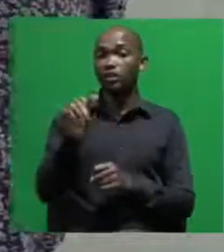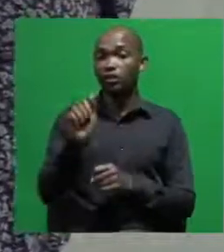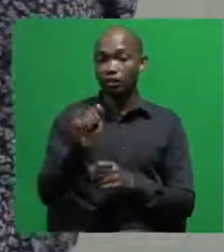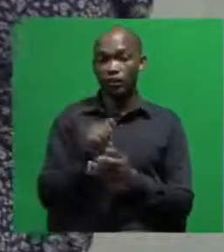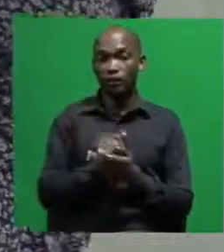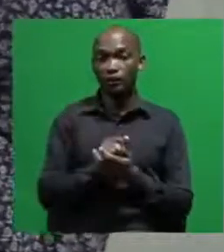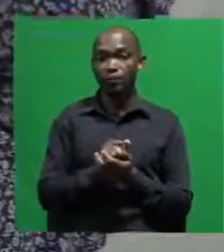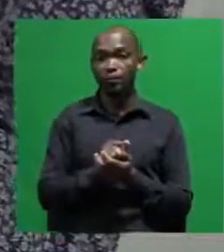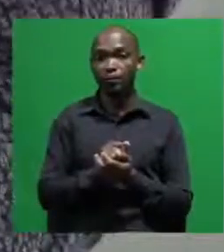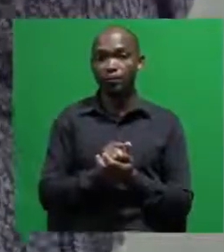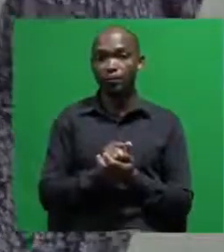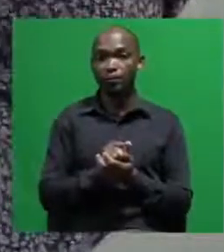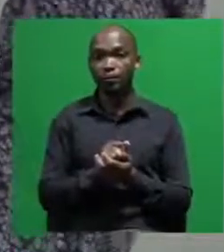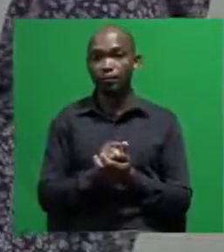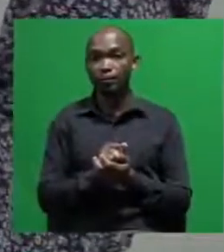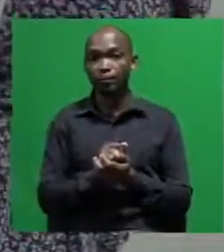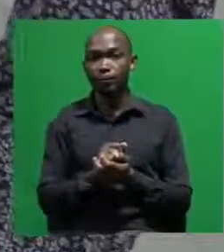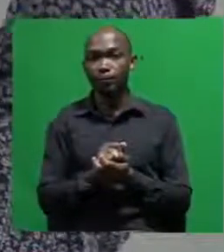is called